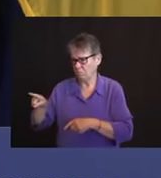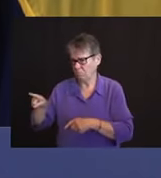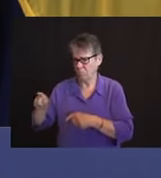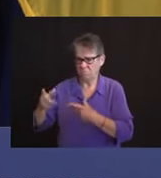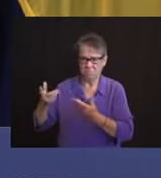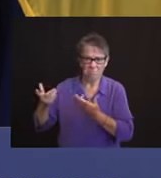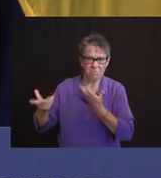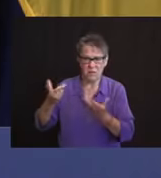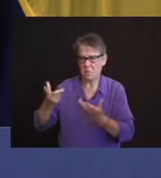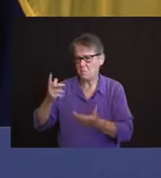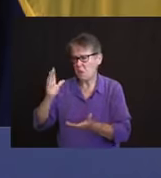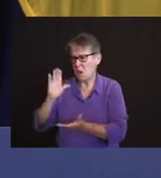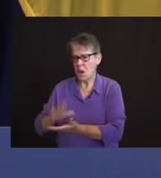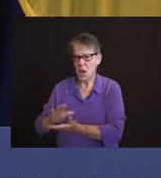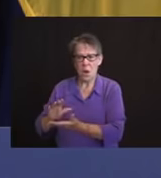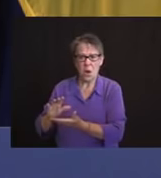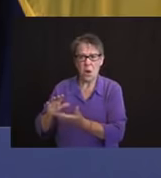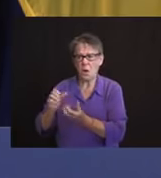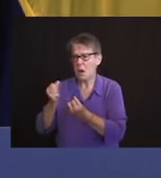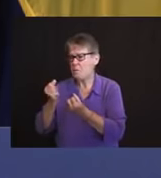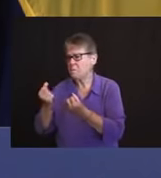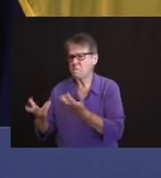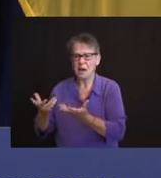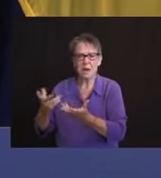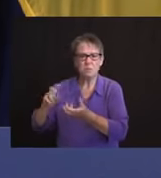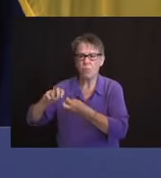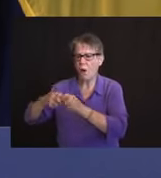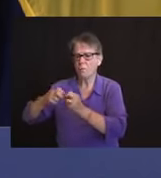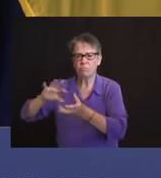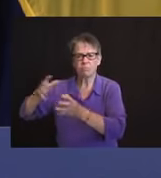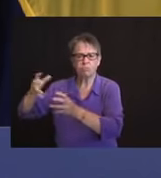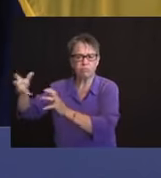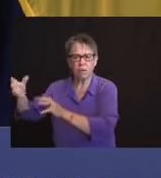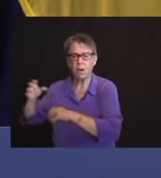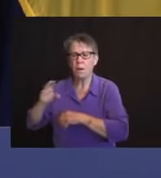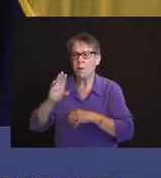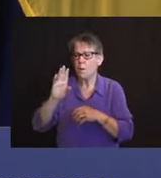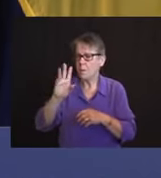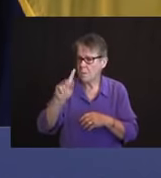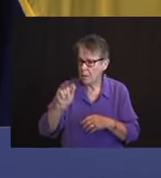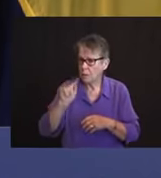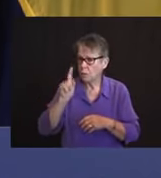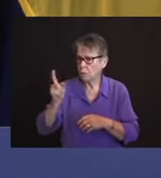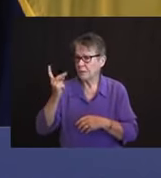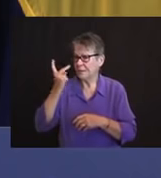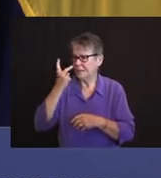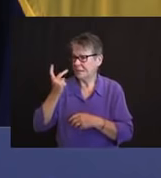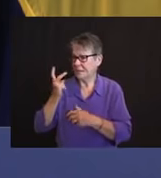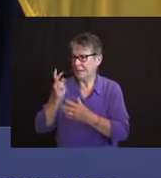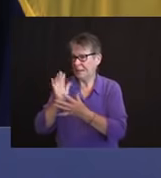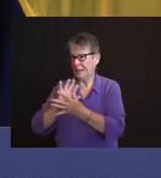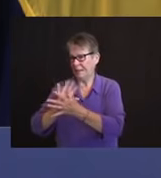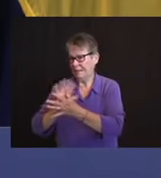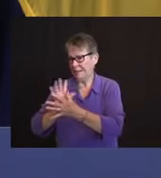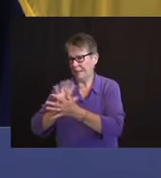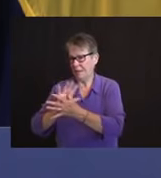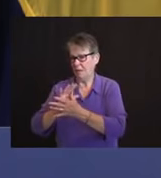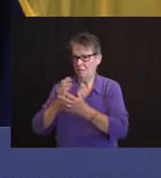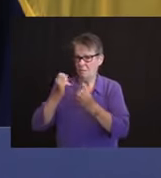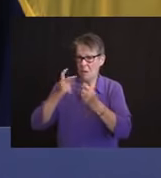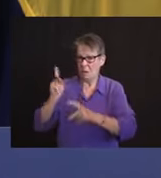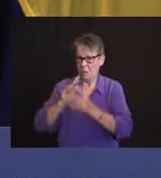know if they're continue to be that way today. But you and I are also seeing the viral videos of too many people too close to each other, not wearing any